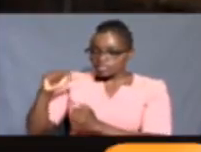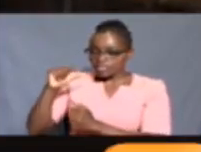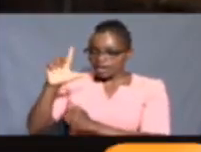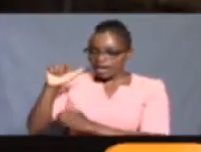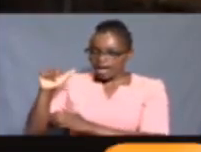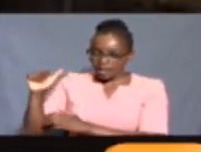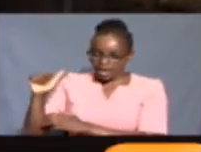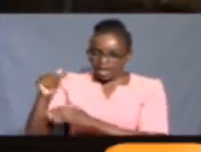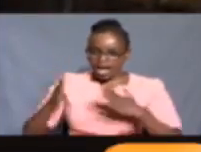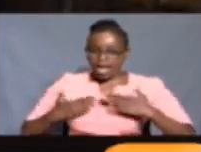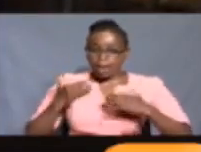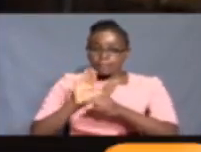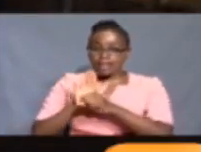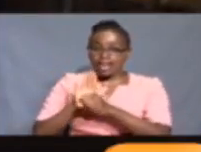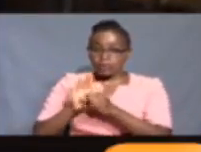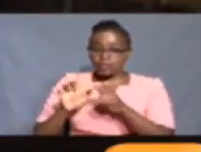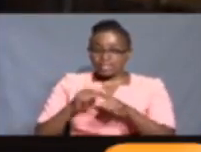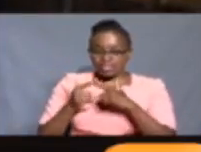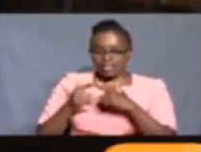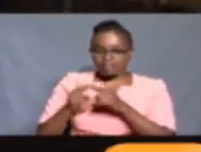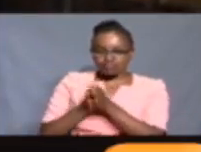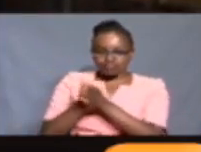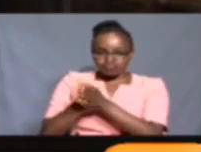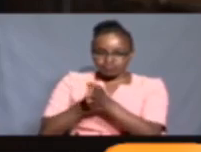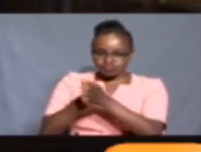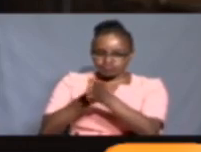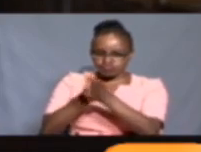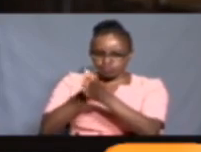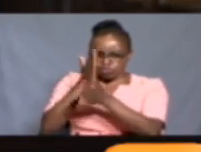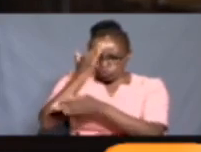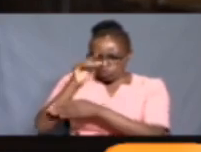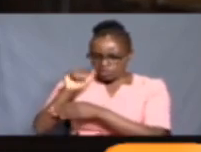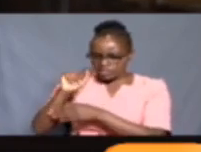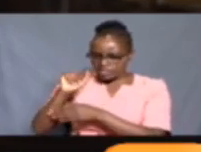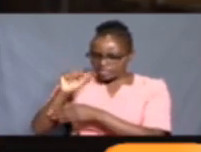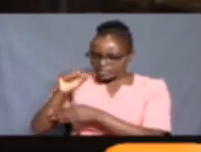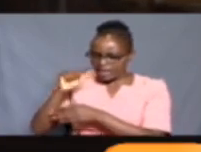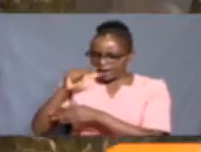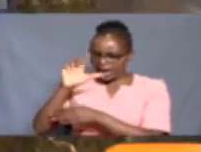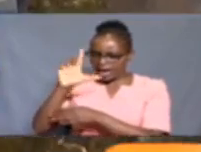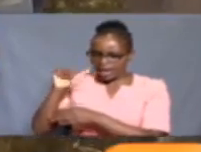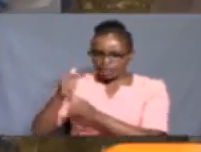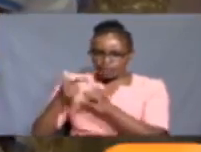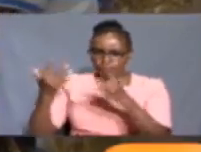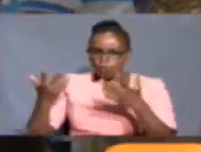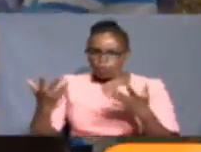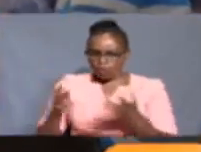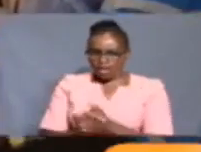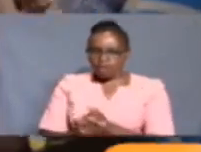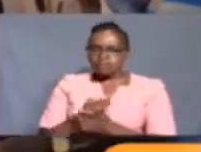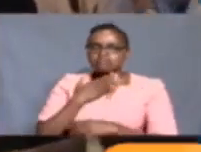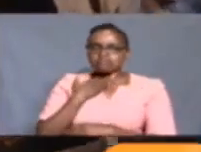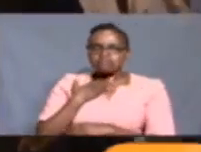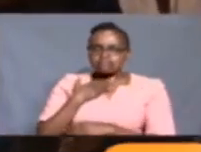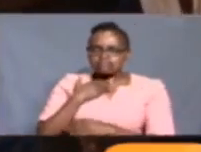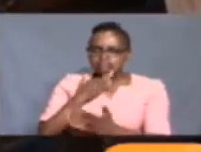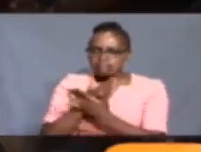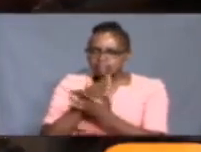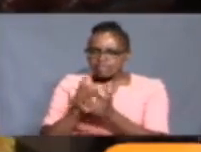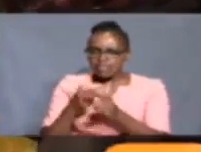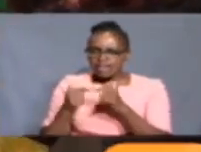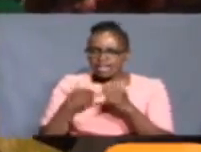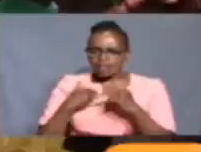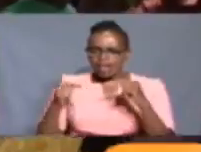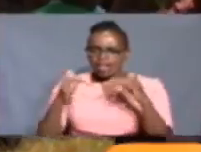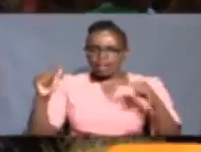akafurahi sana. Sasa akawa na ile hamu ya kujua hao Wasagalla wanatoka wapi. His curiosity, however, was met with